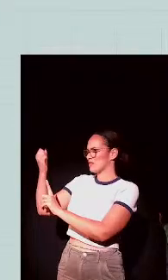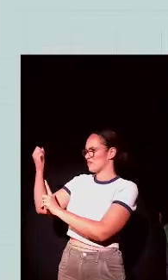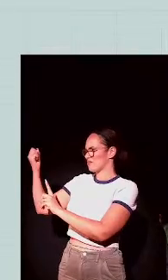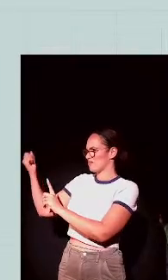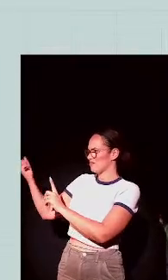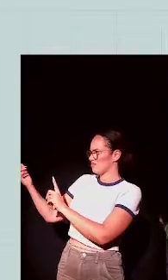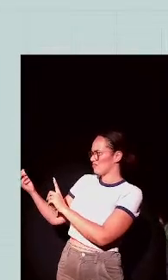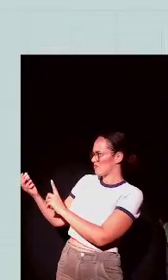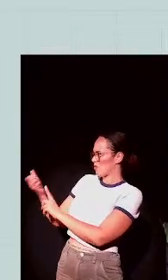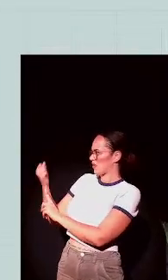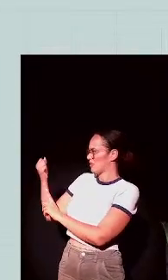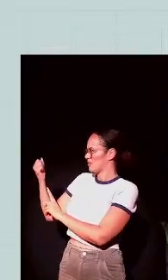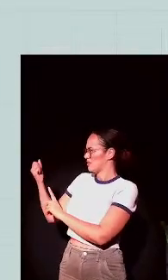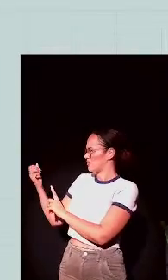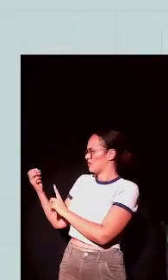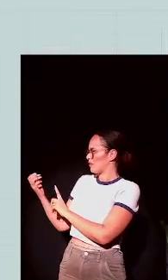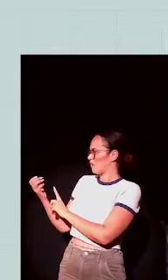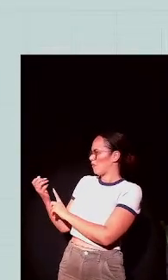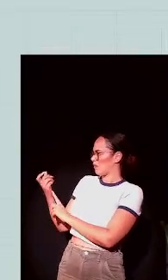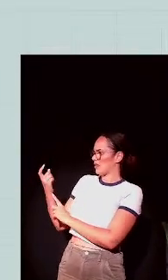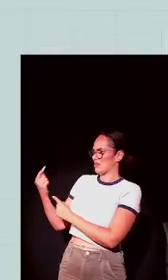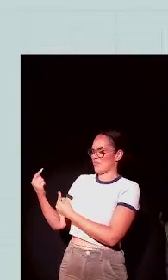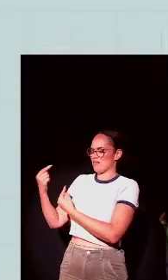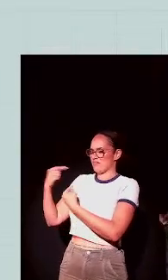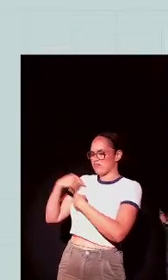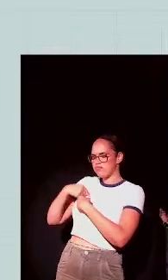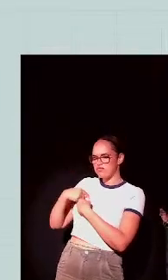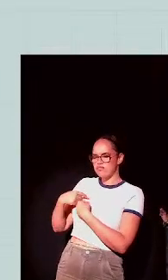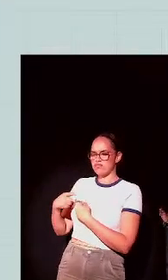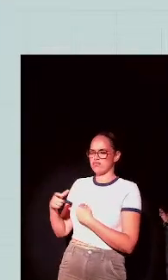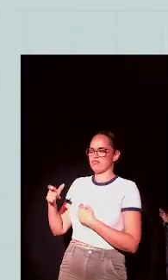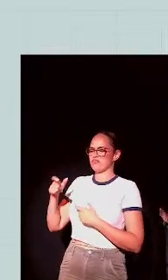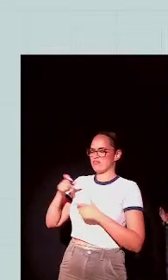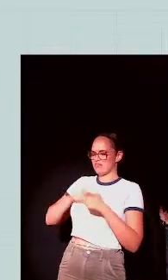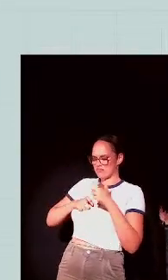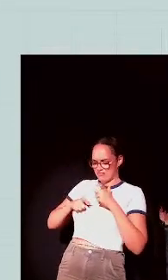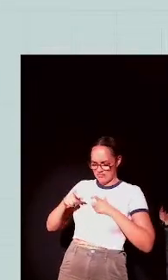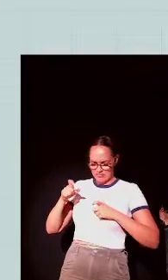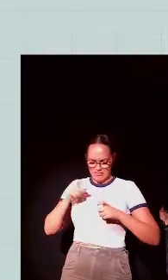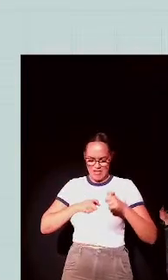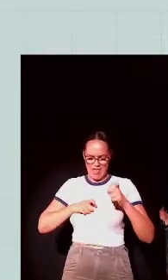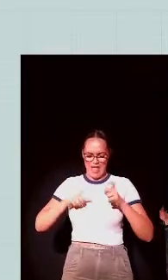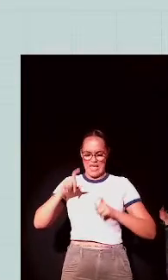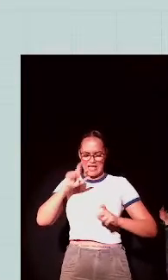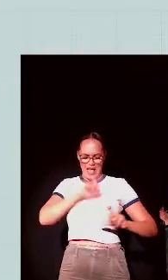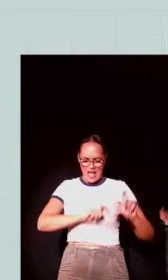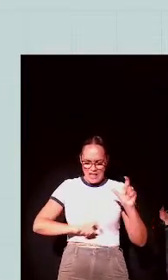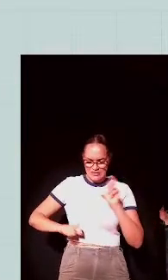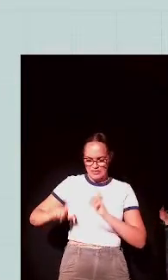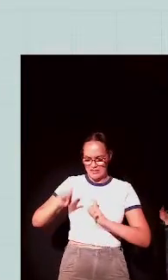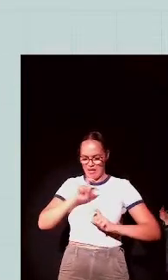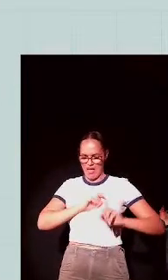eating away at me like cancerous